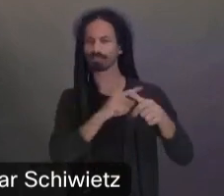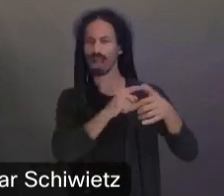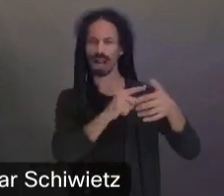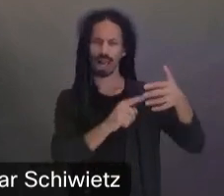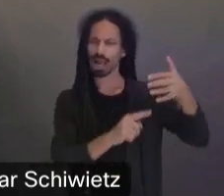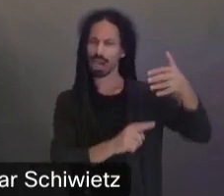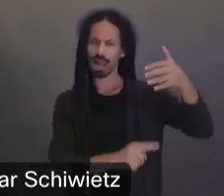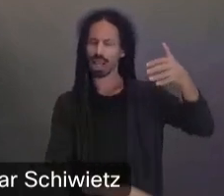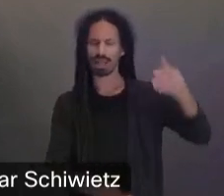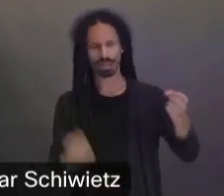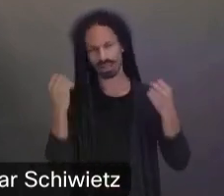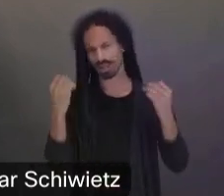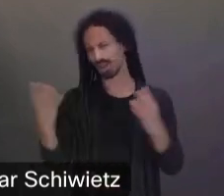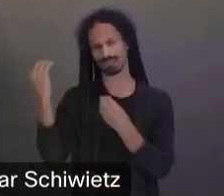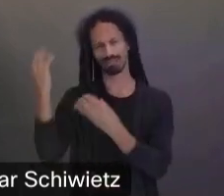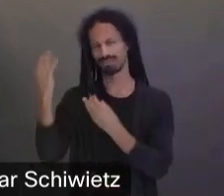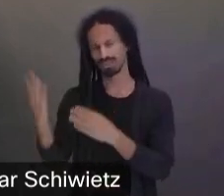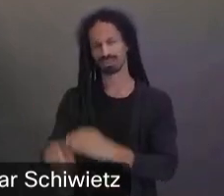further information.